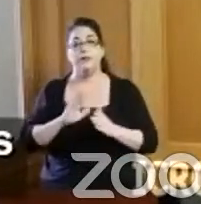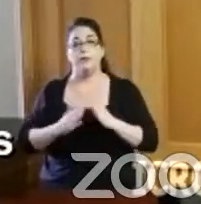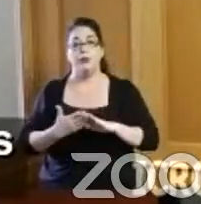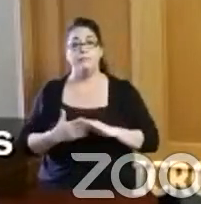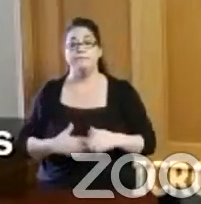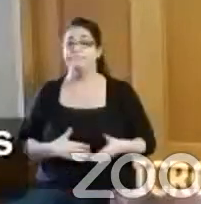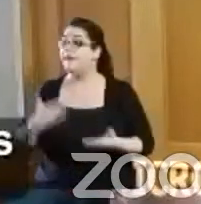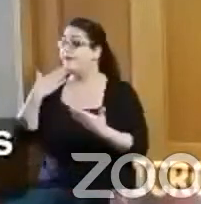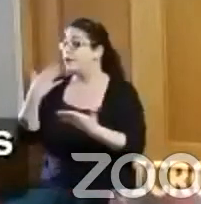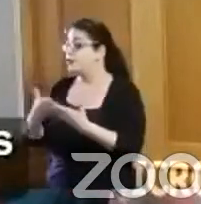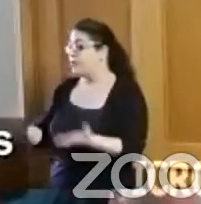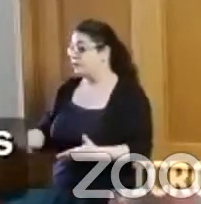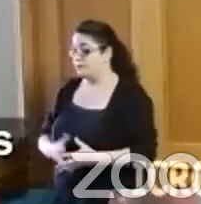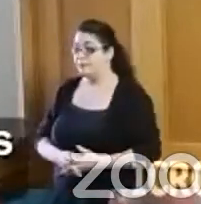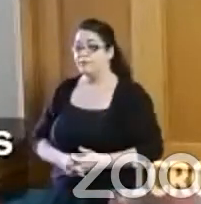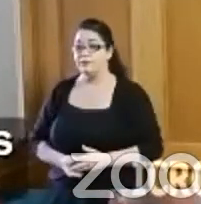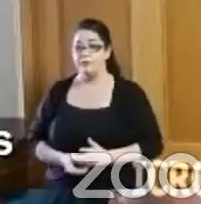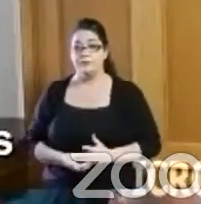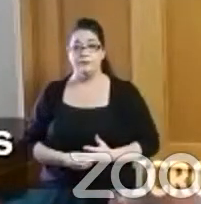so much.